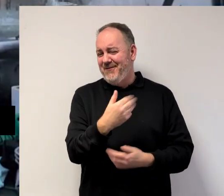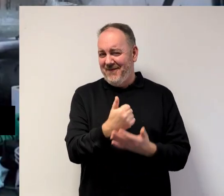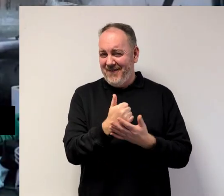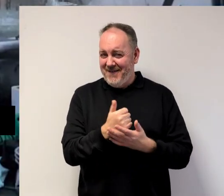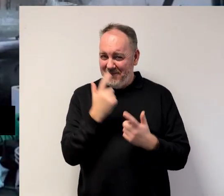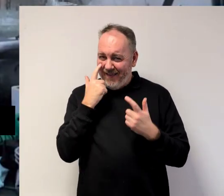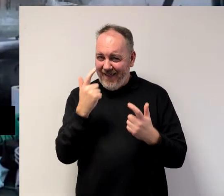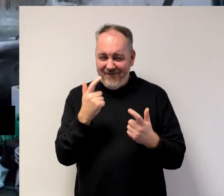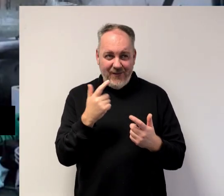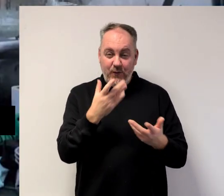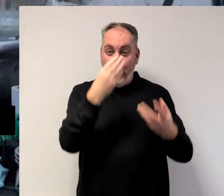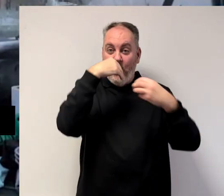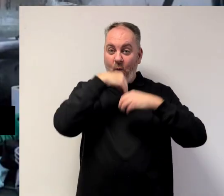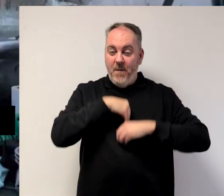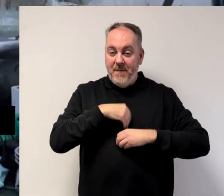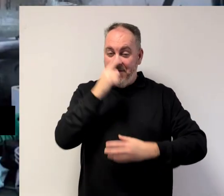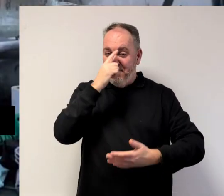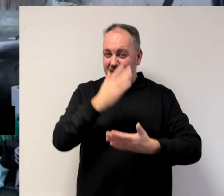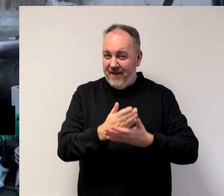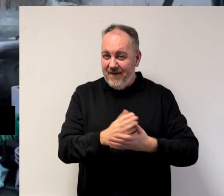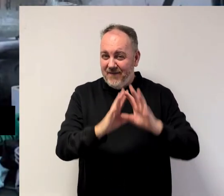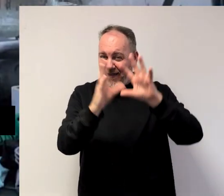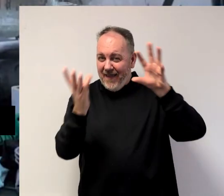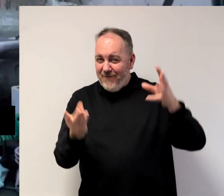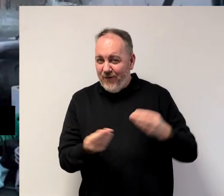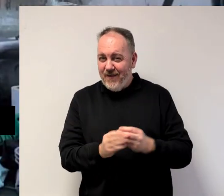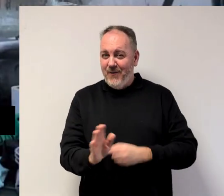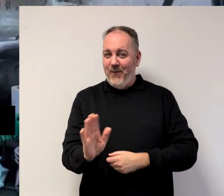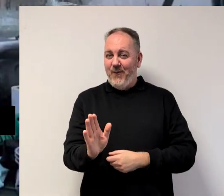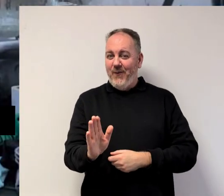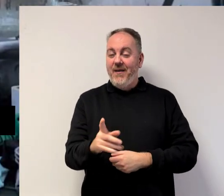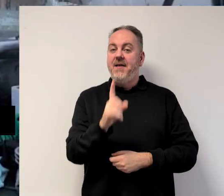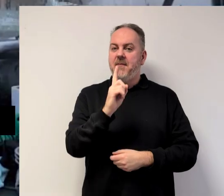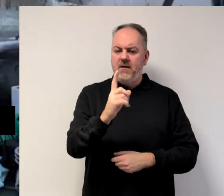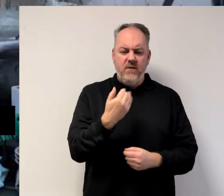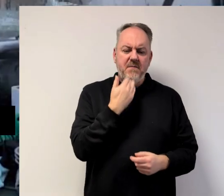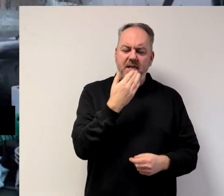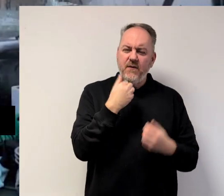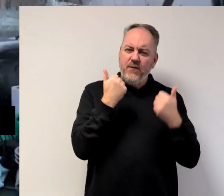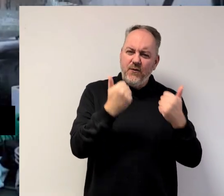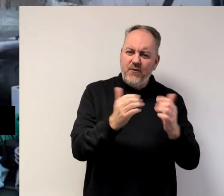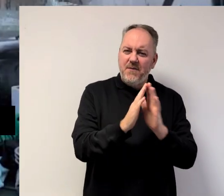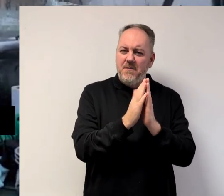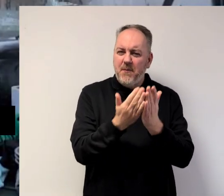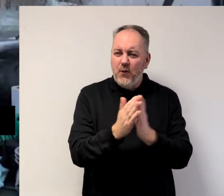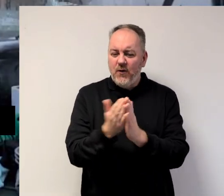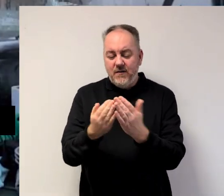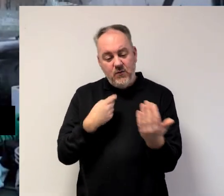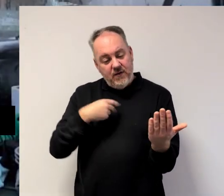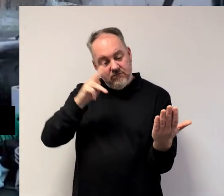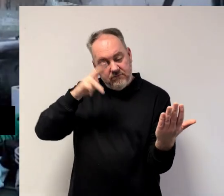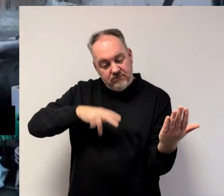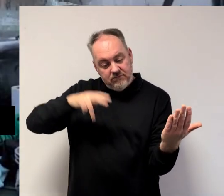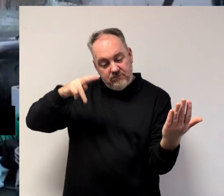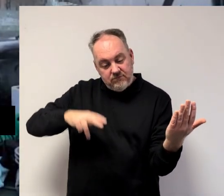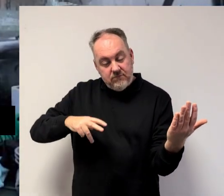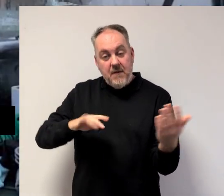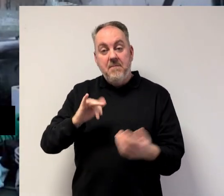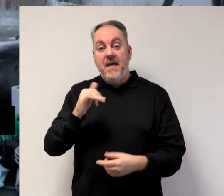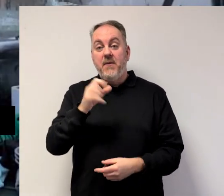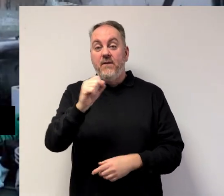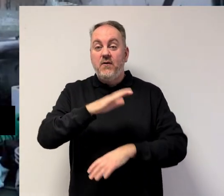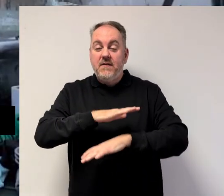good books out there if you're the old-fashioned type, and it's always good just to have a wee look.